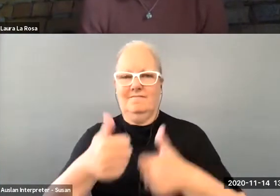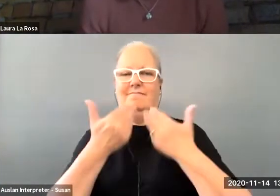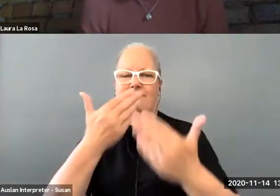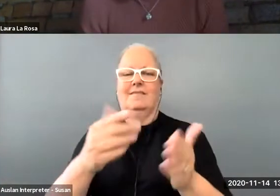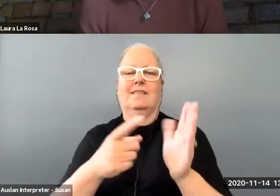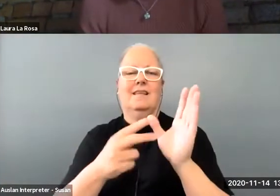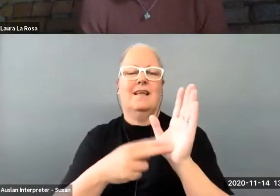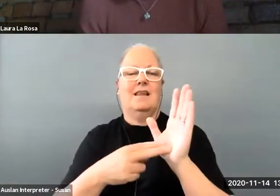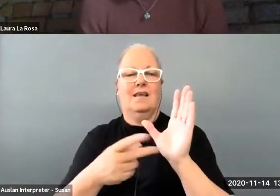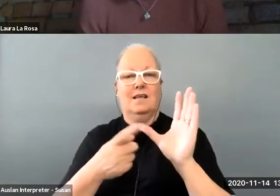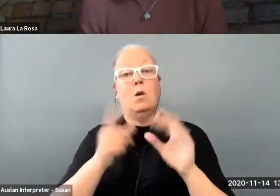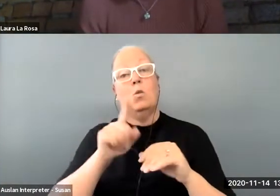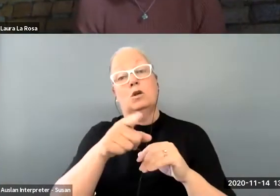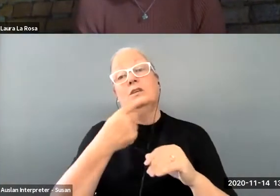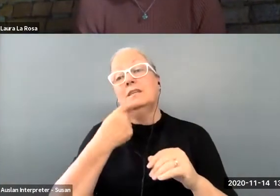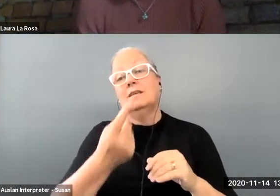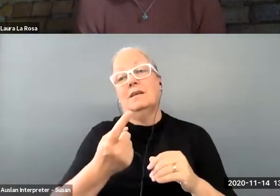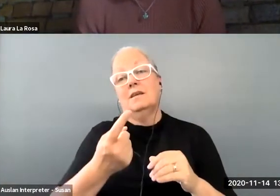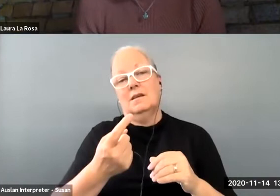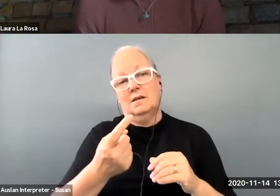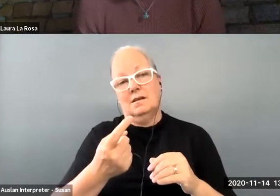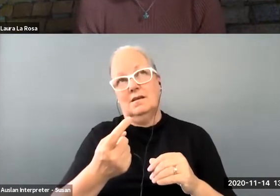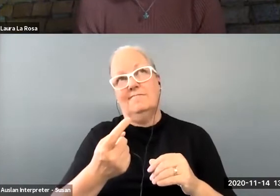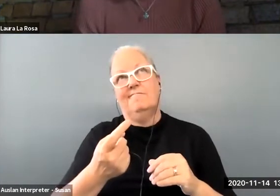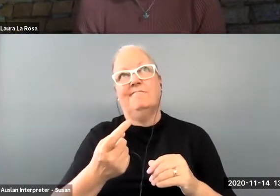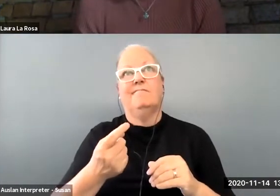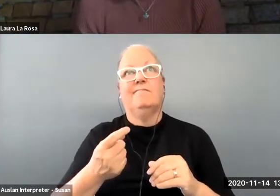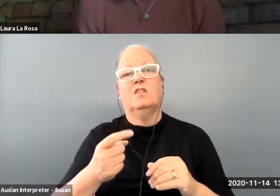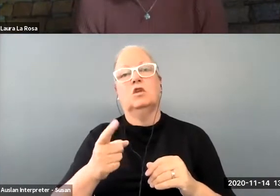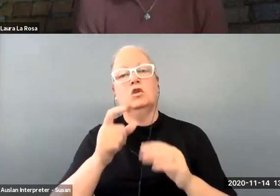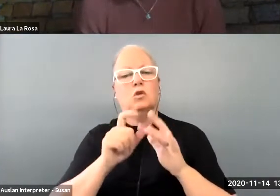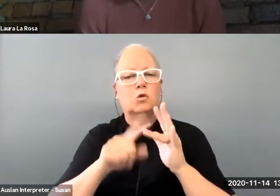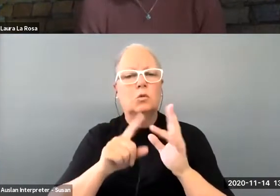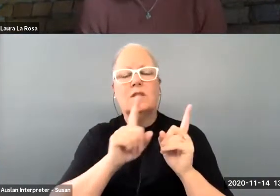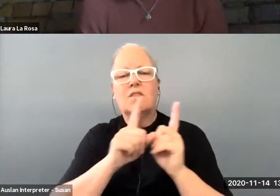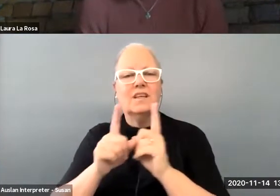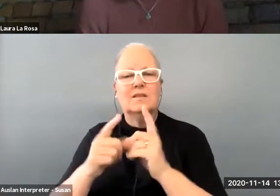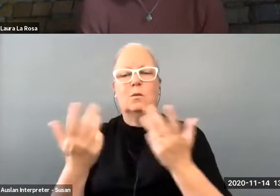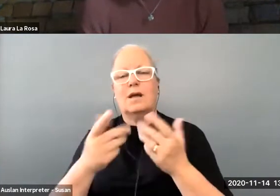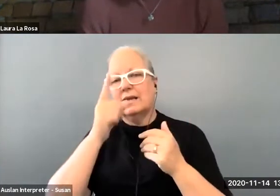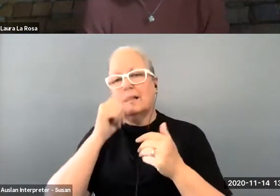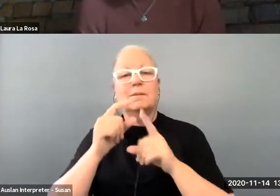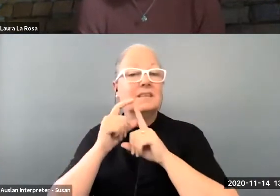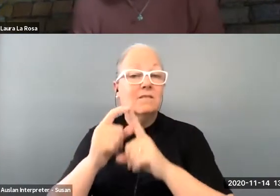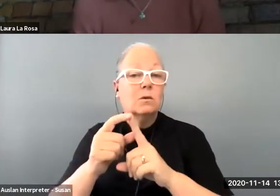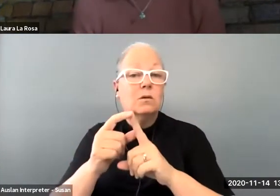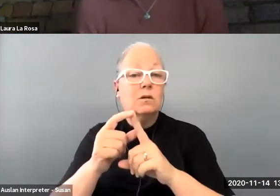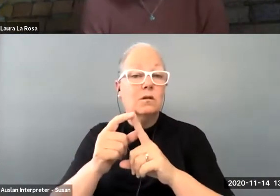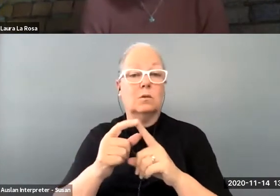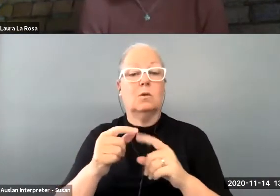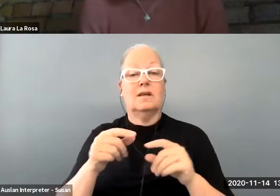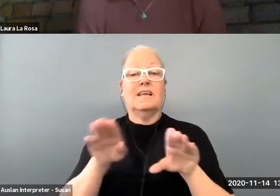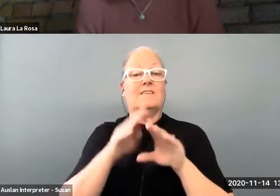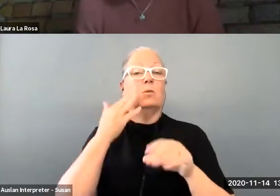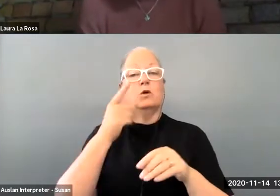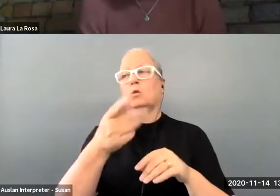I think what Anna was saying about things like doing the things that are quite difficult to do, even when you want to take the